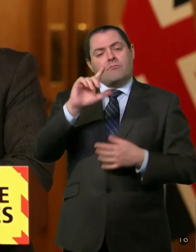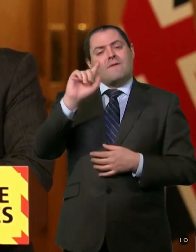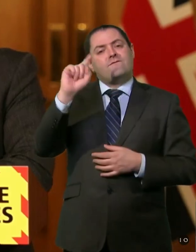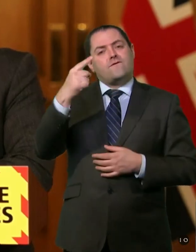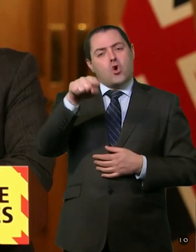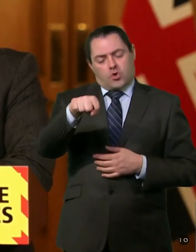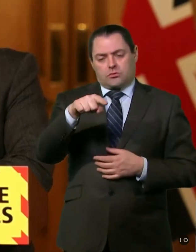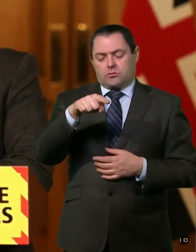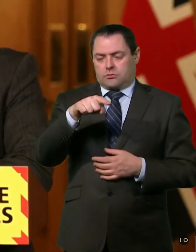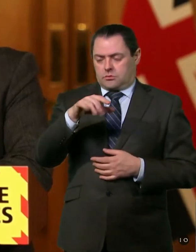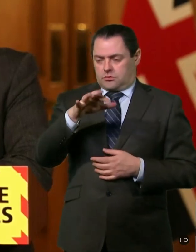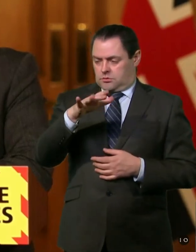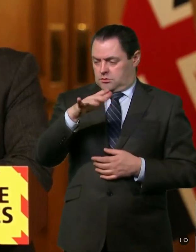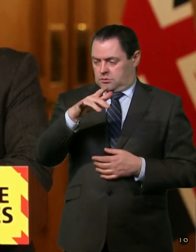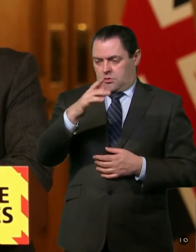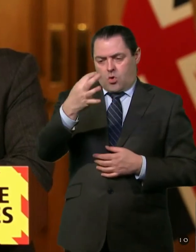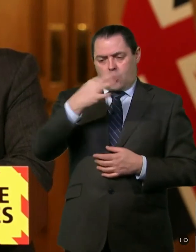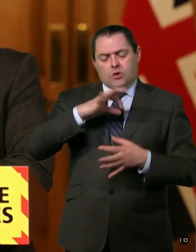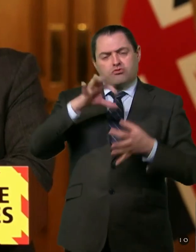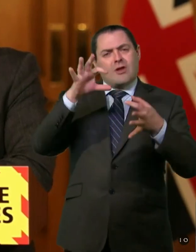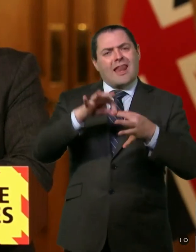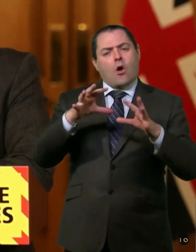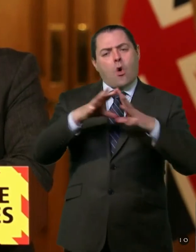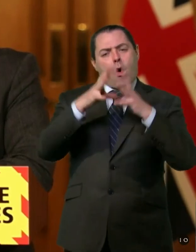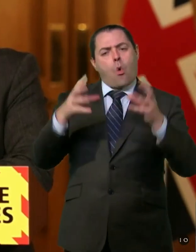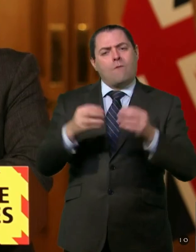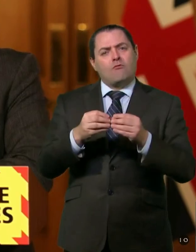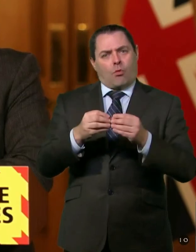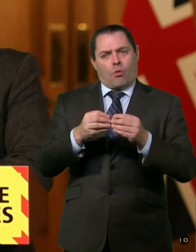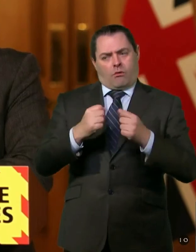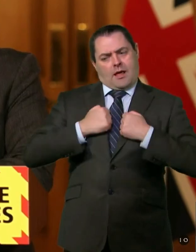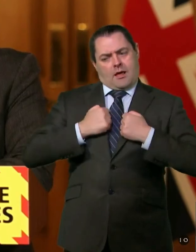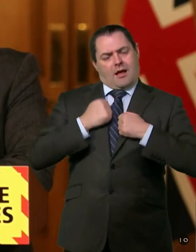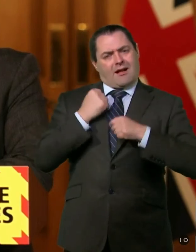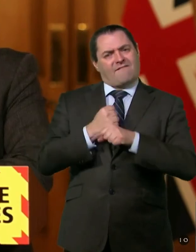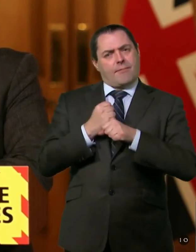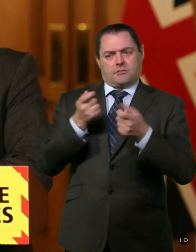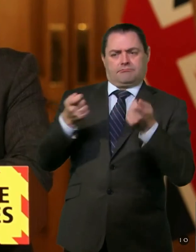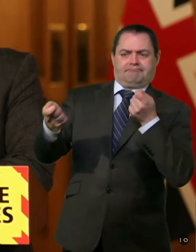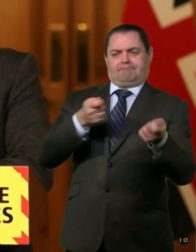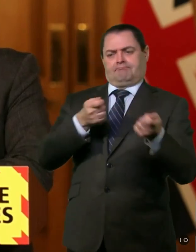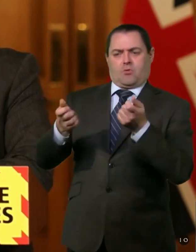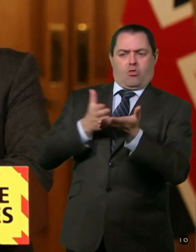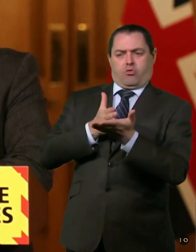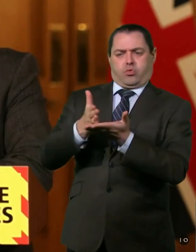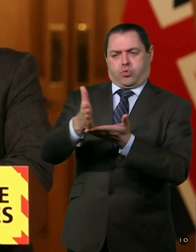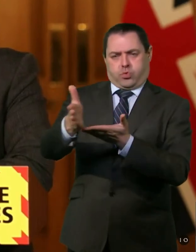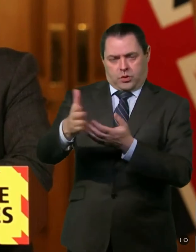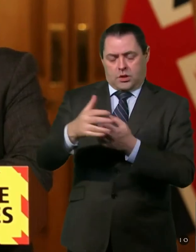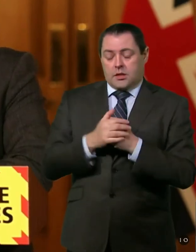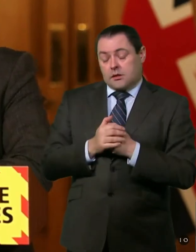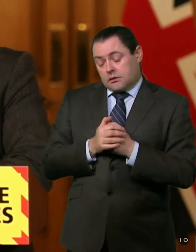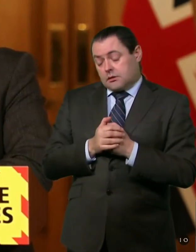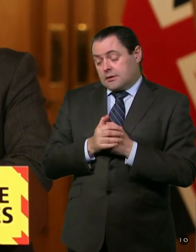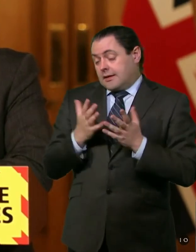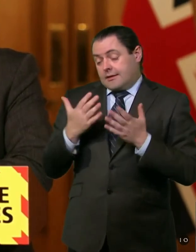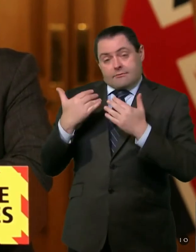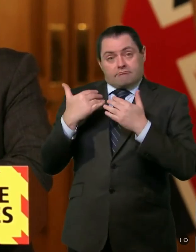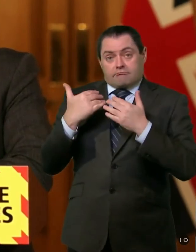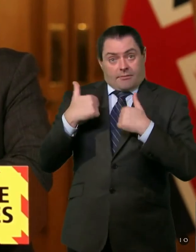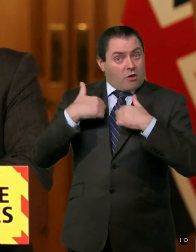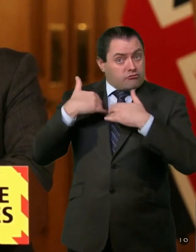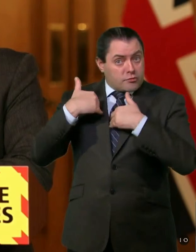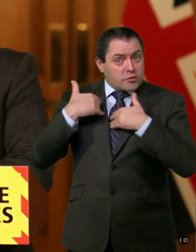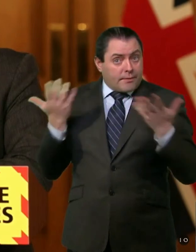overall government handling of the crisis, of course I take full responsibility for everything. All I would say humbly and respectfully to those